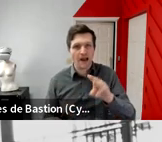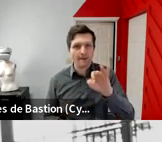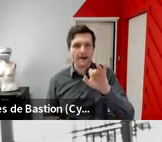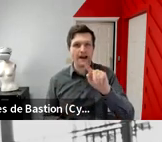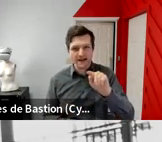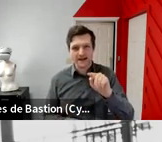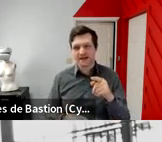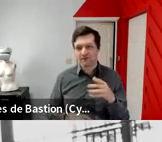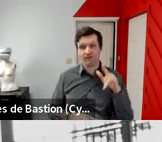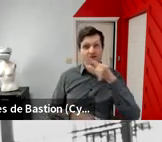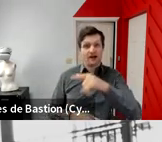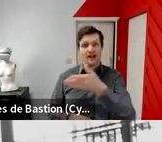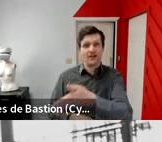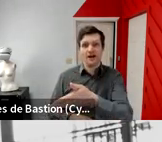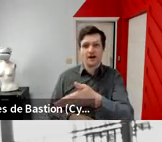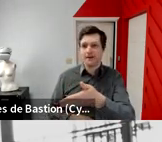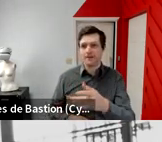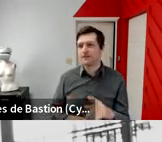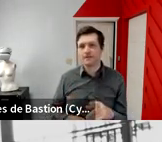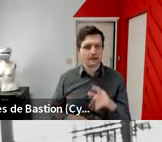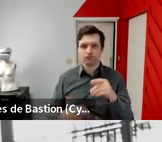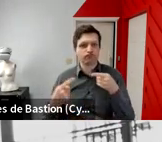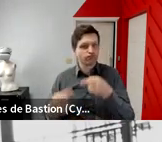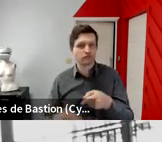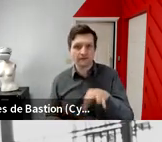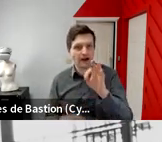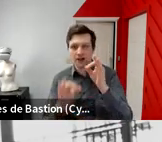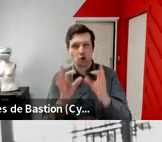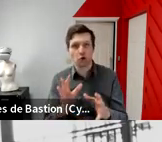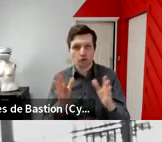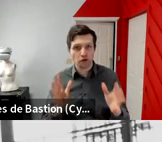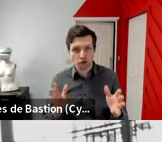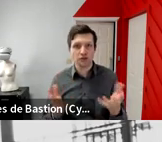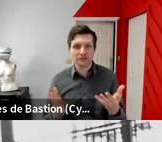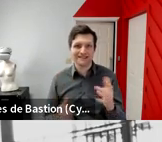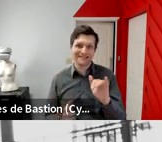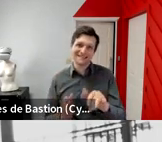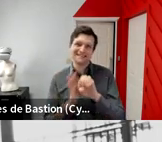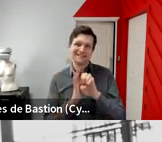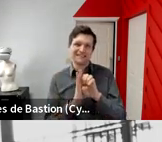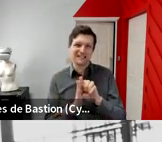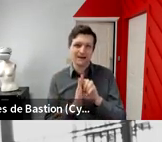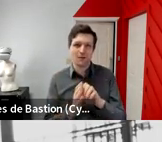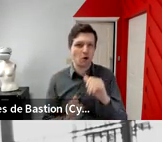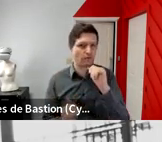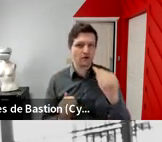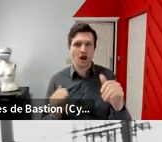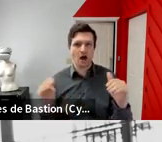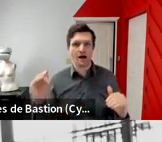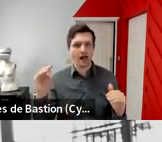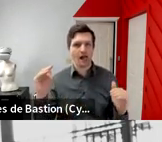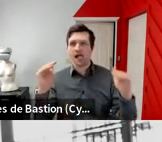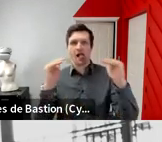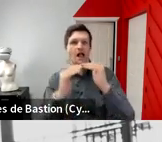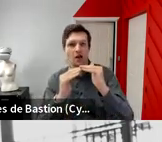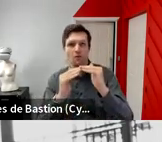really, really wanted to join MIT. I wanted to fly there and be there in person, but they really struggled to find interpreters. So that's